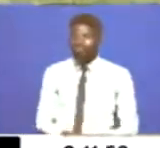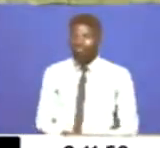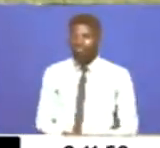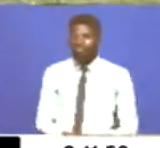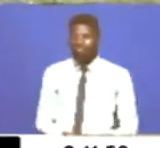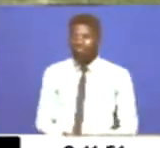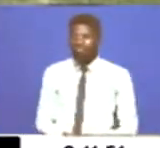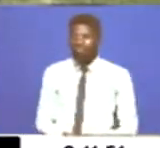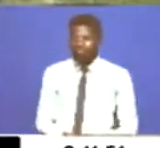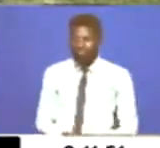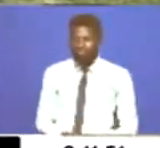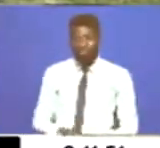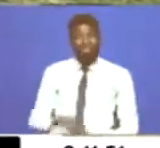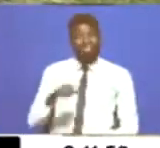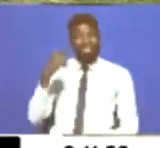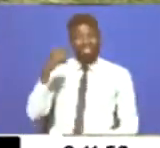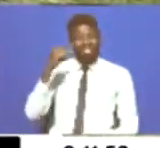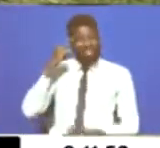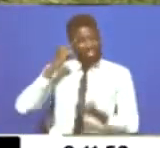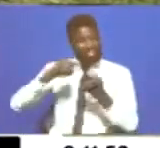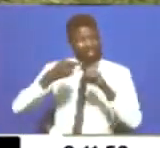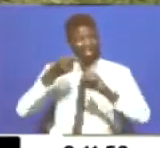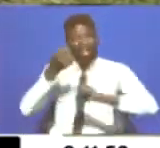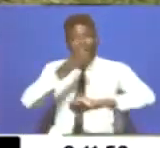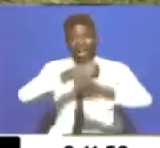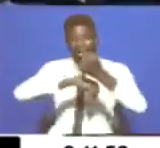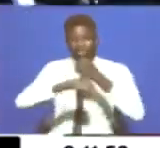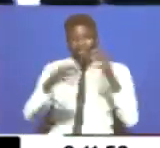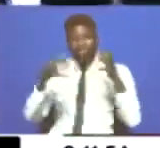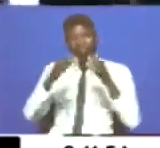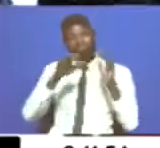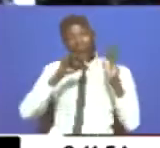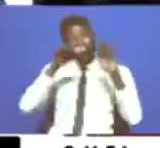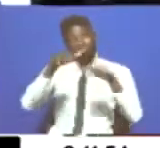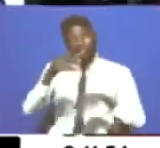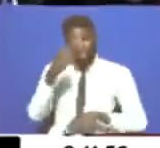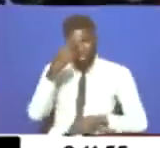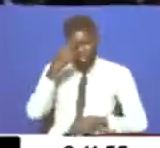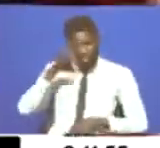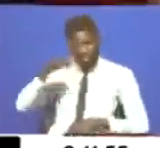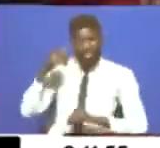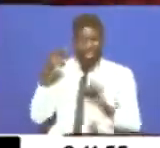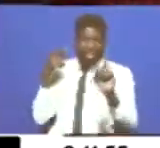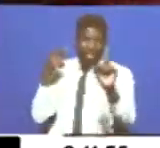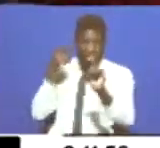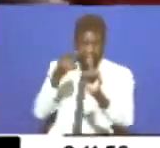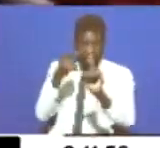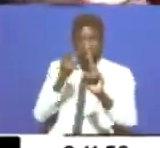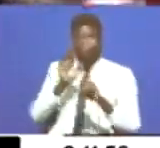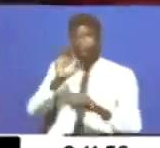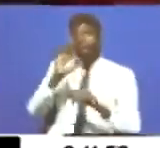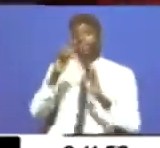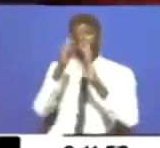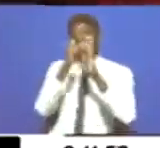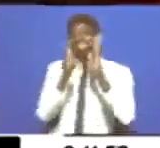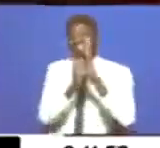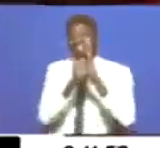The Green Thinking Action Party pitched camp in Narok County to popularize its Tunajenga agenda.